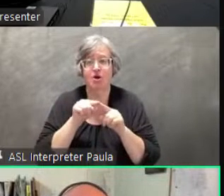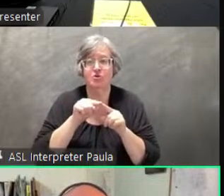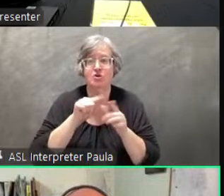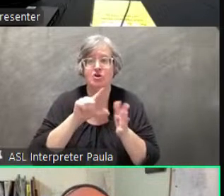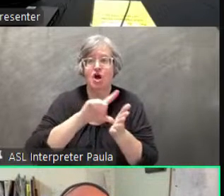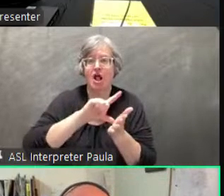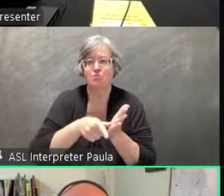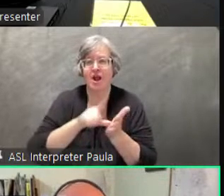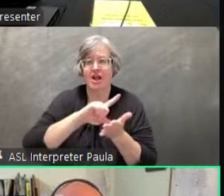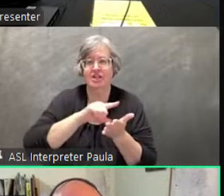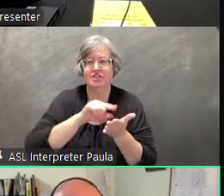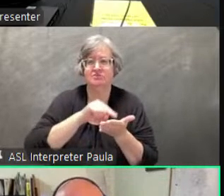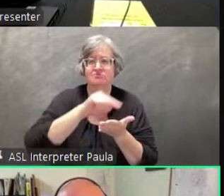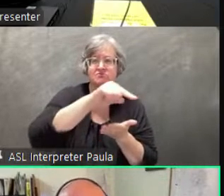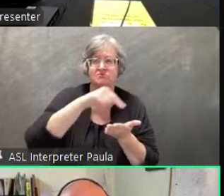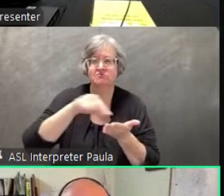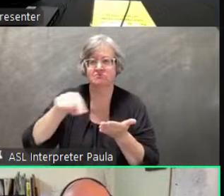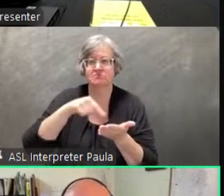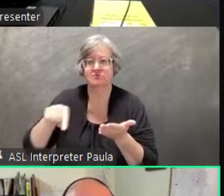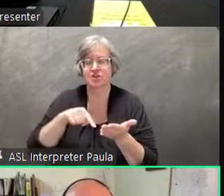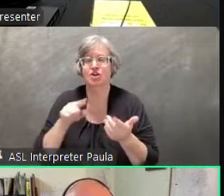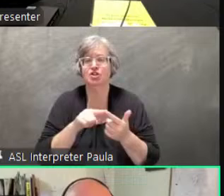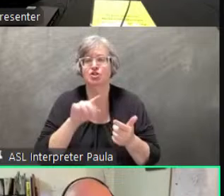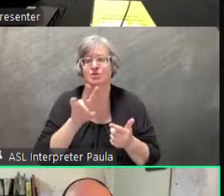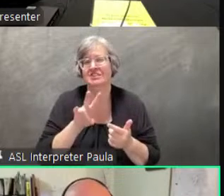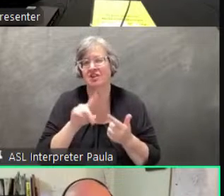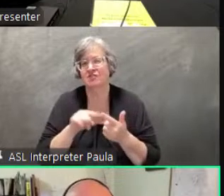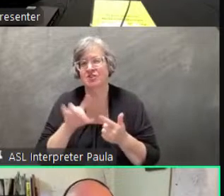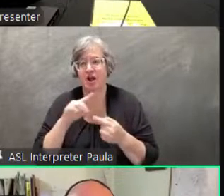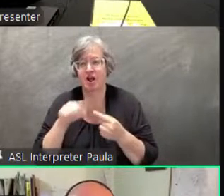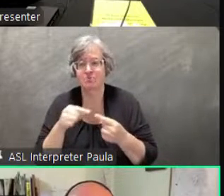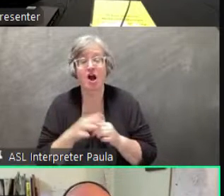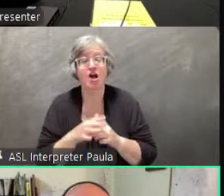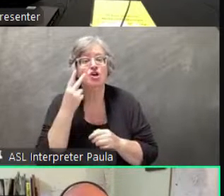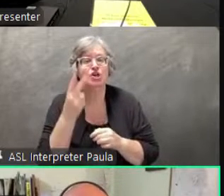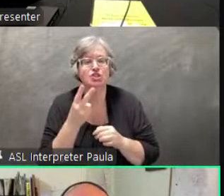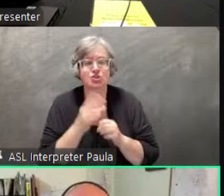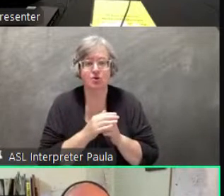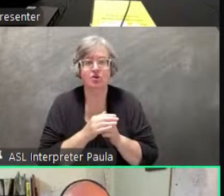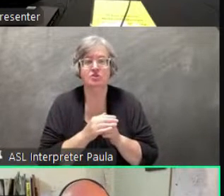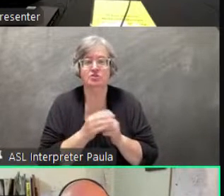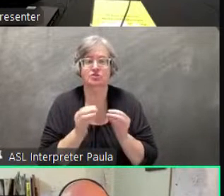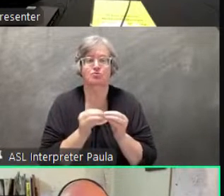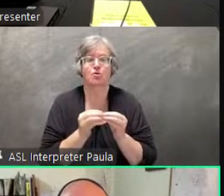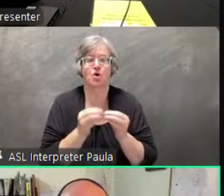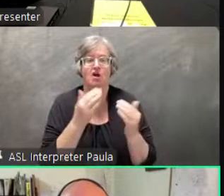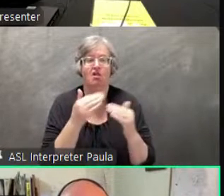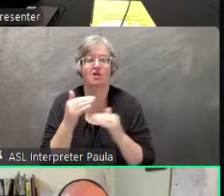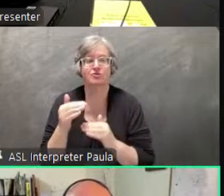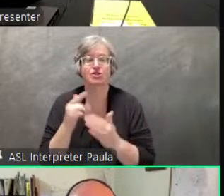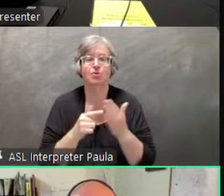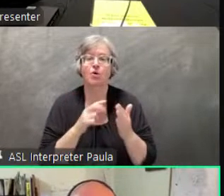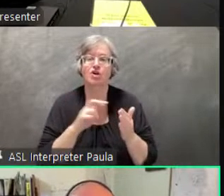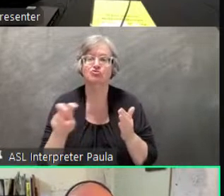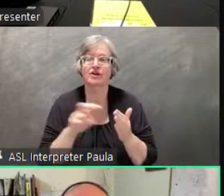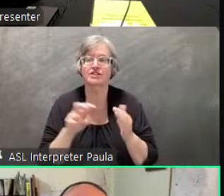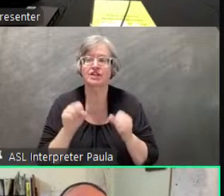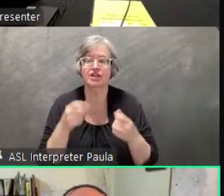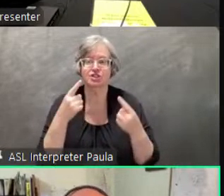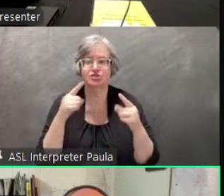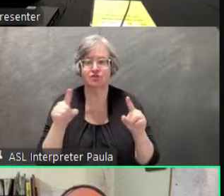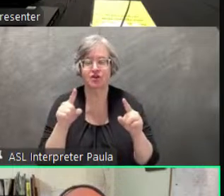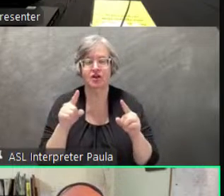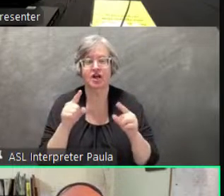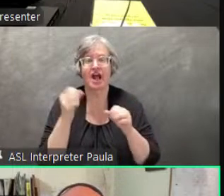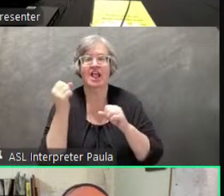a 7 or 8 mile radius. But you see also that there are greater limitations to what transit is able to achieve in the